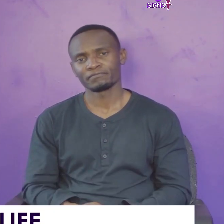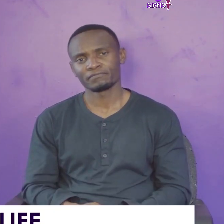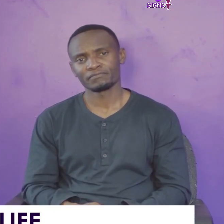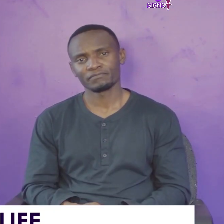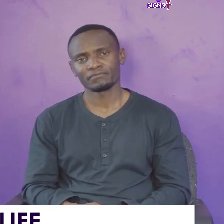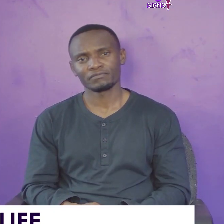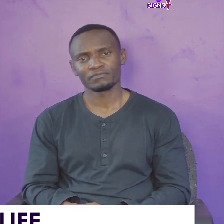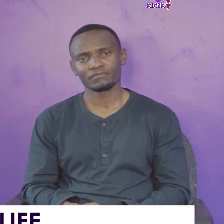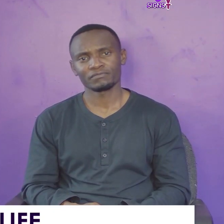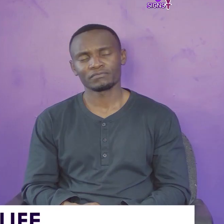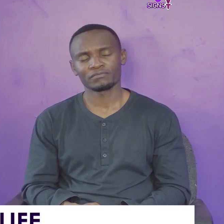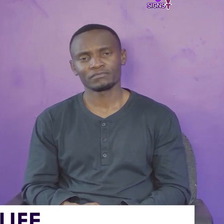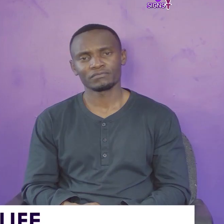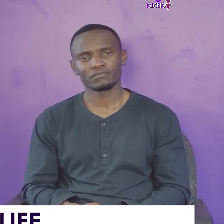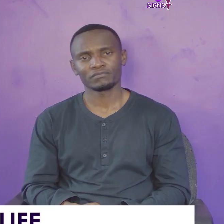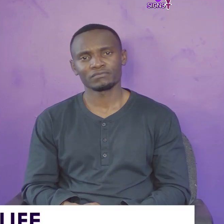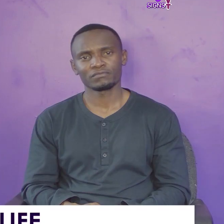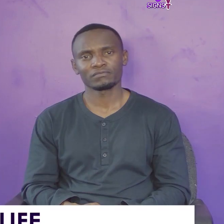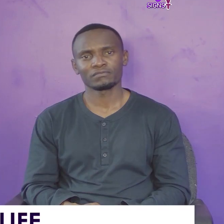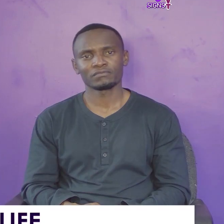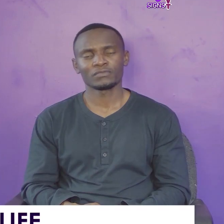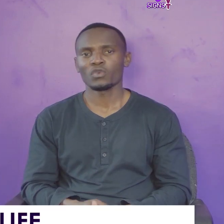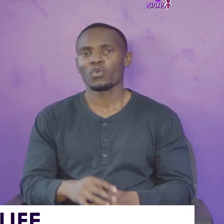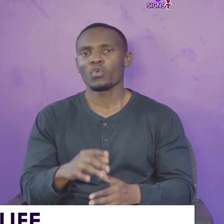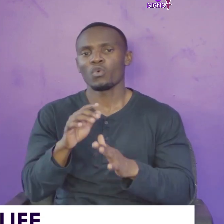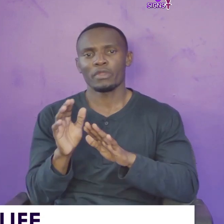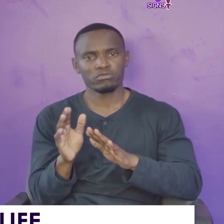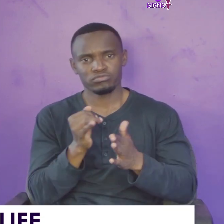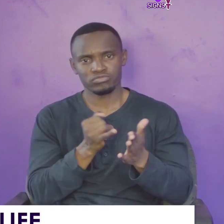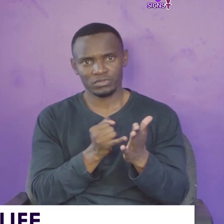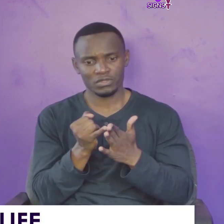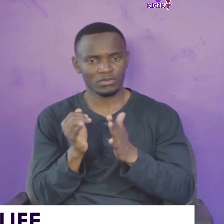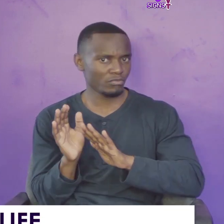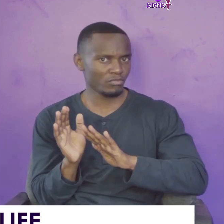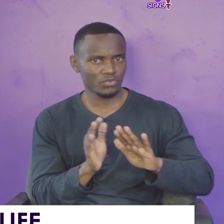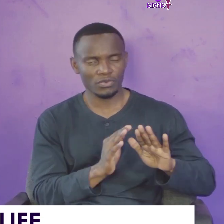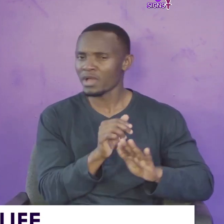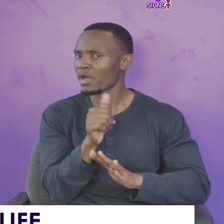Let's move from integrity. What other principle can you think about?